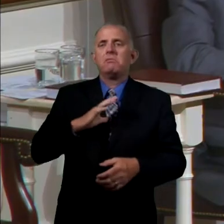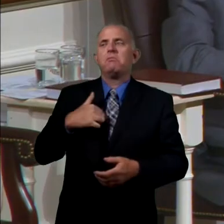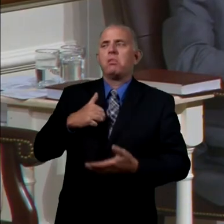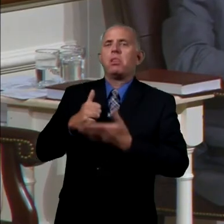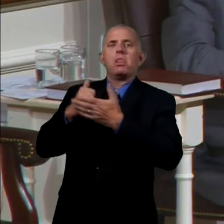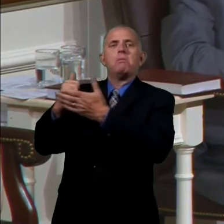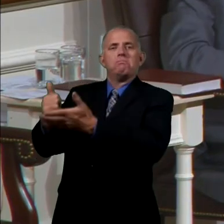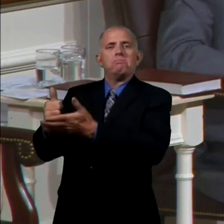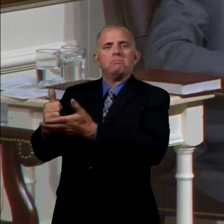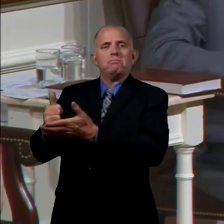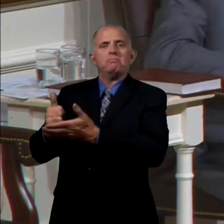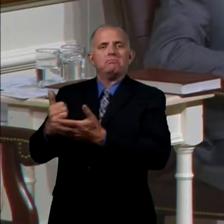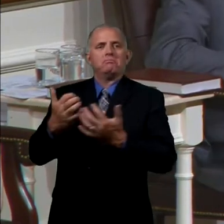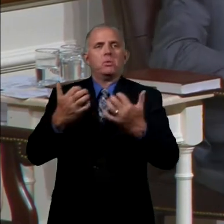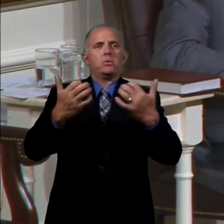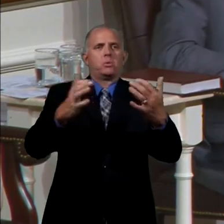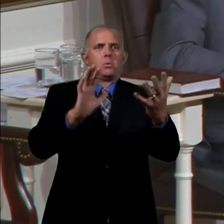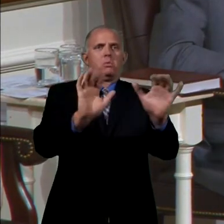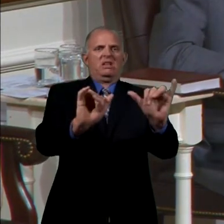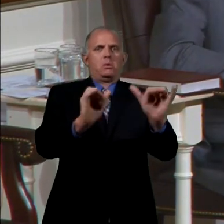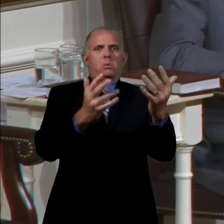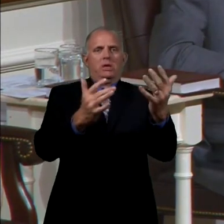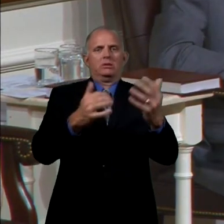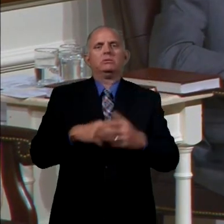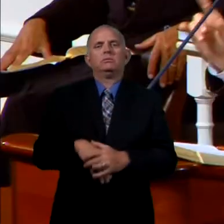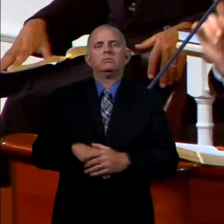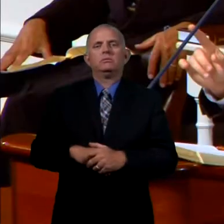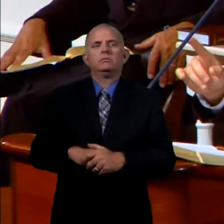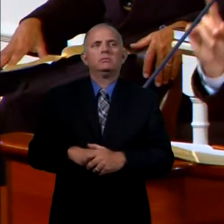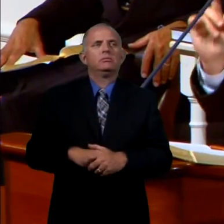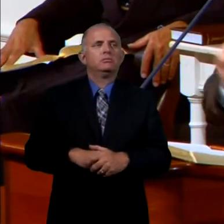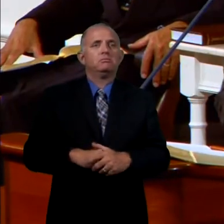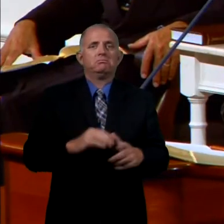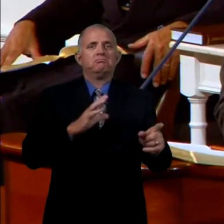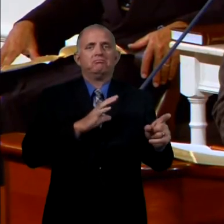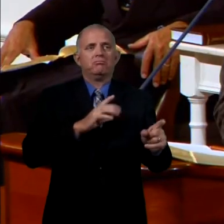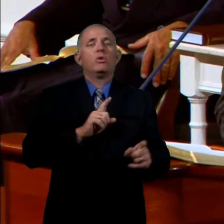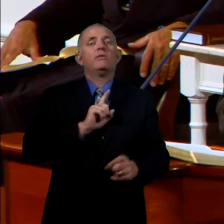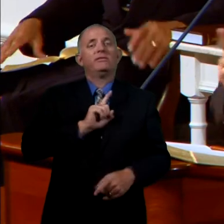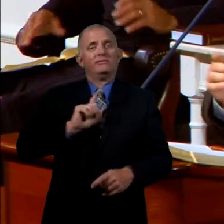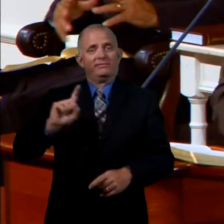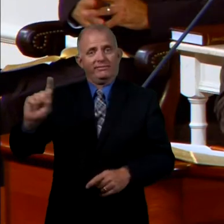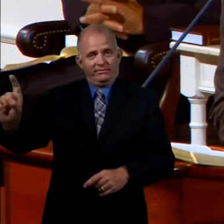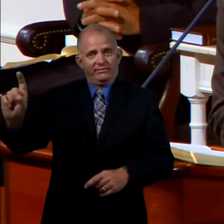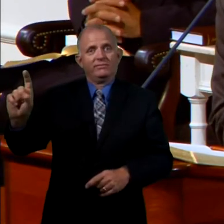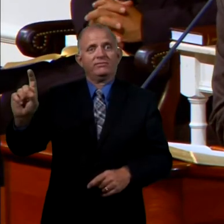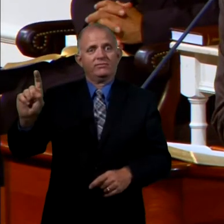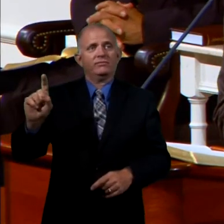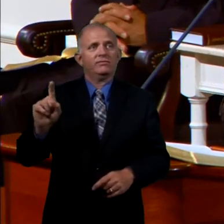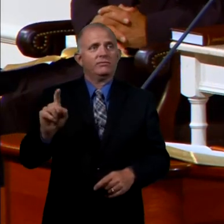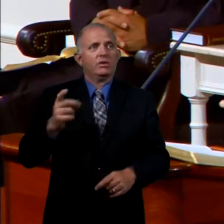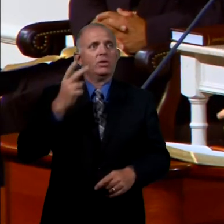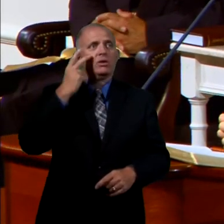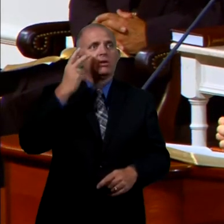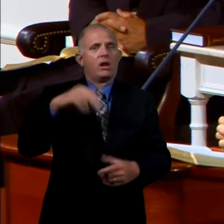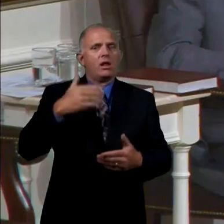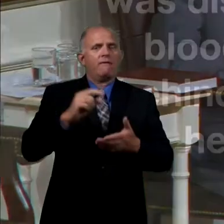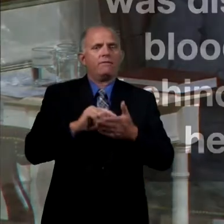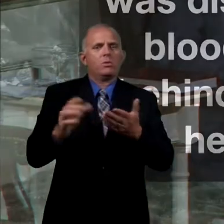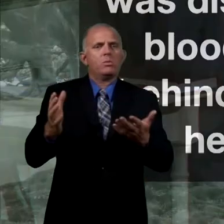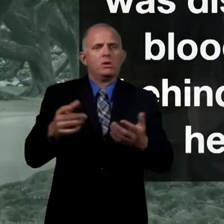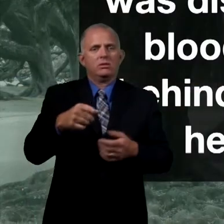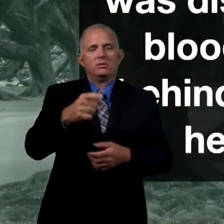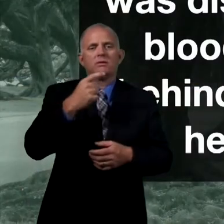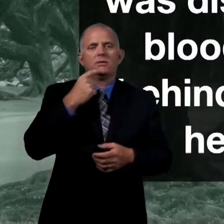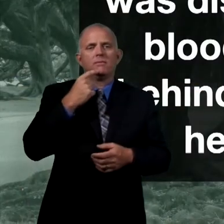whole crowd waiting, like, okay, what about us? But he leaves. As he's leaving with the first interruption, let's look at the next verse. Something else happened, Matthew